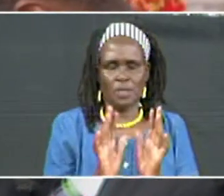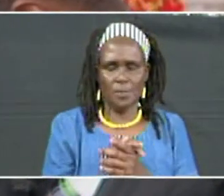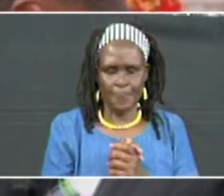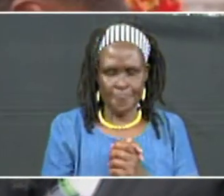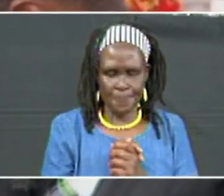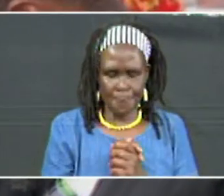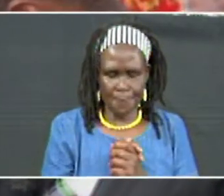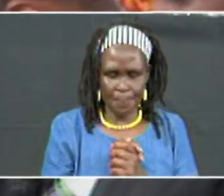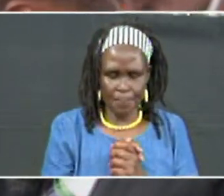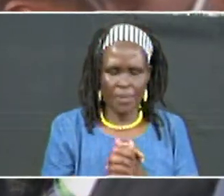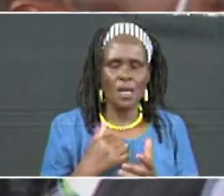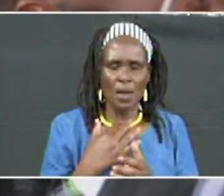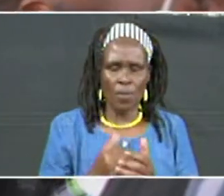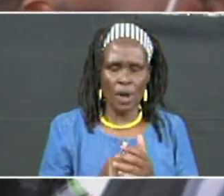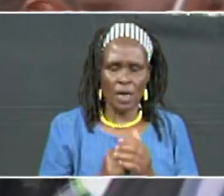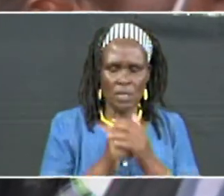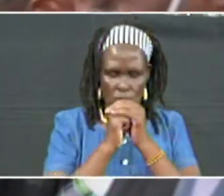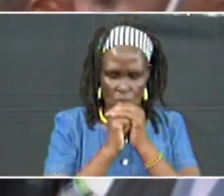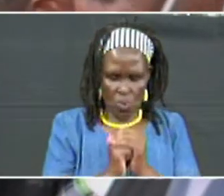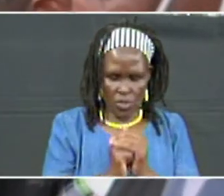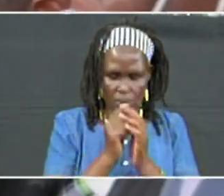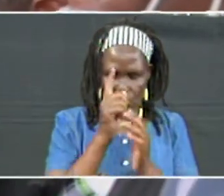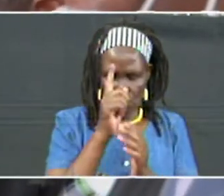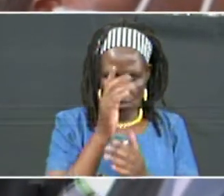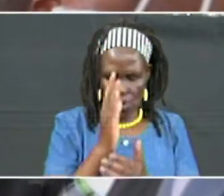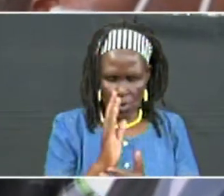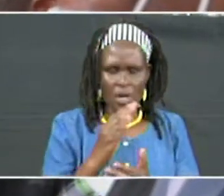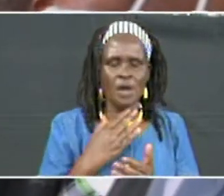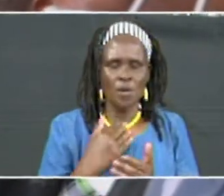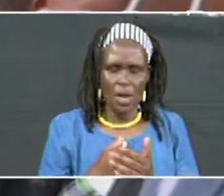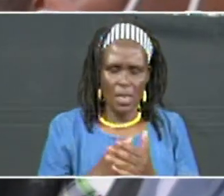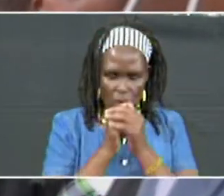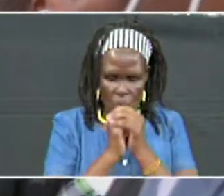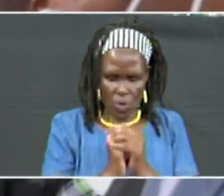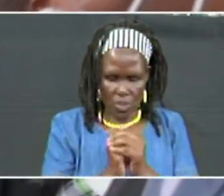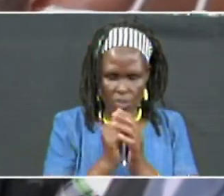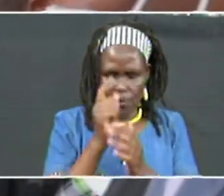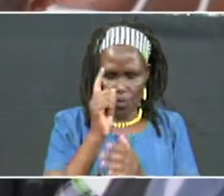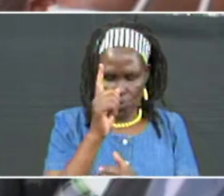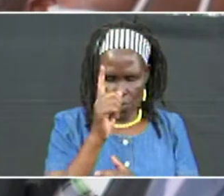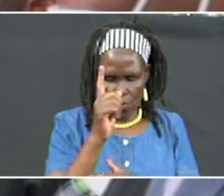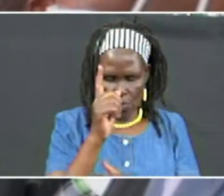I want to worship you, God. I want to worship you.